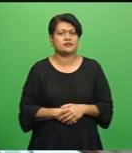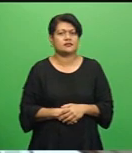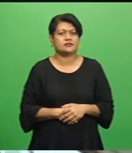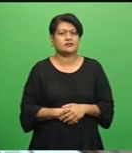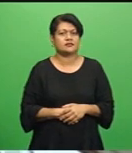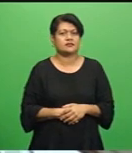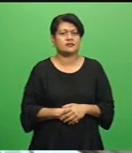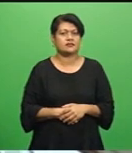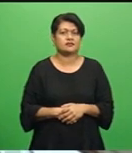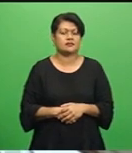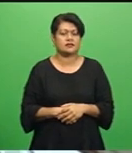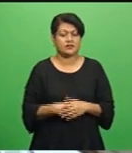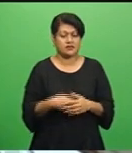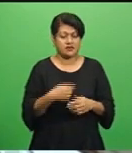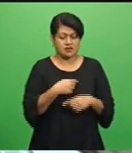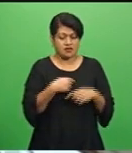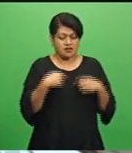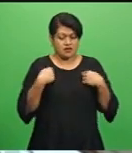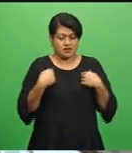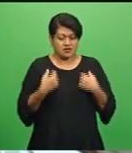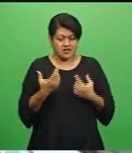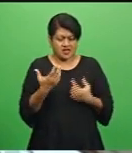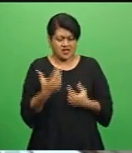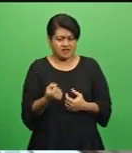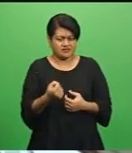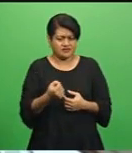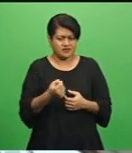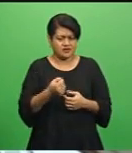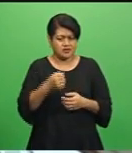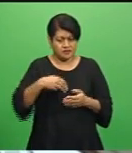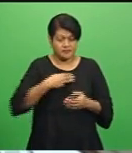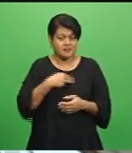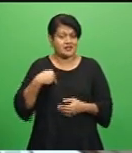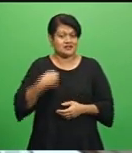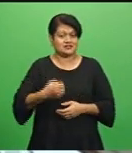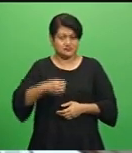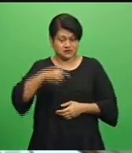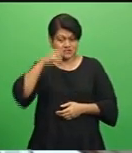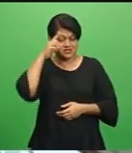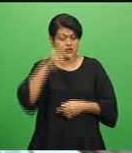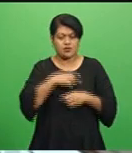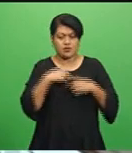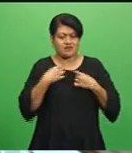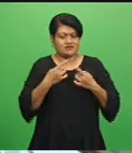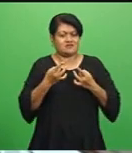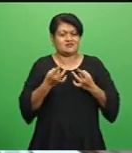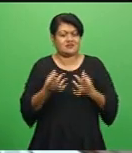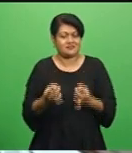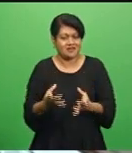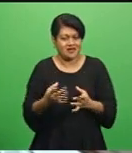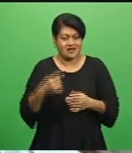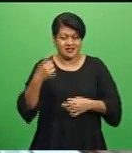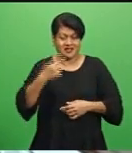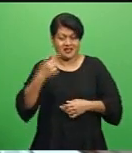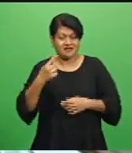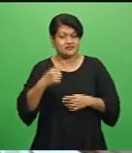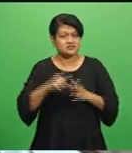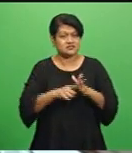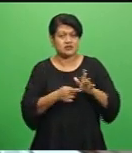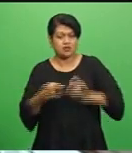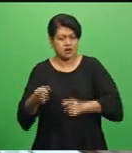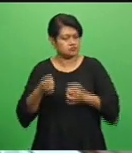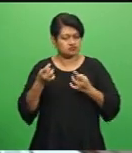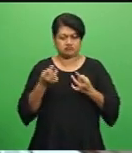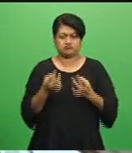school facilities to the Ministry of Education by the 11th of January. So that is our target.